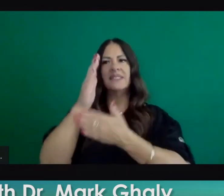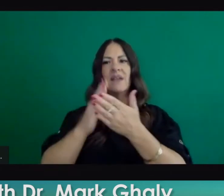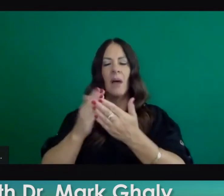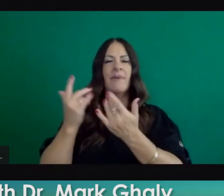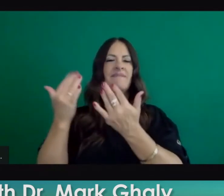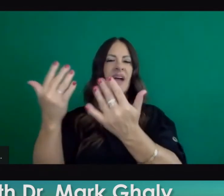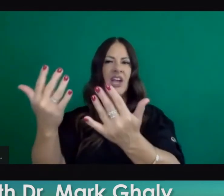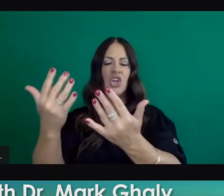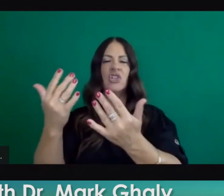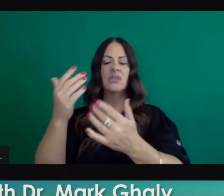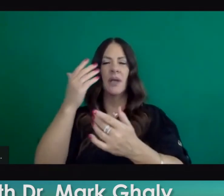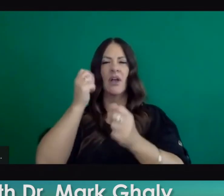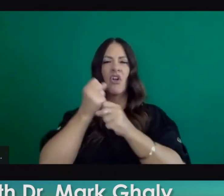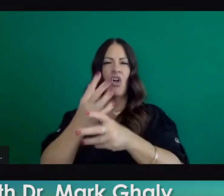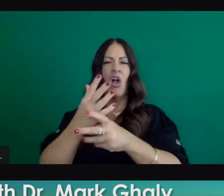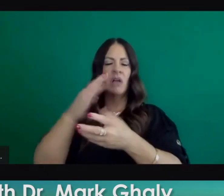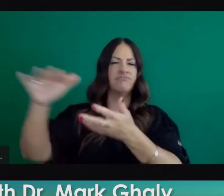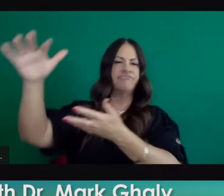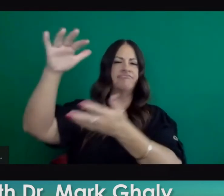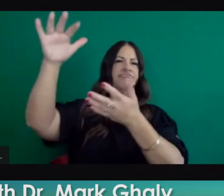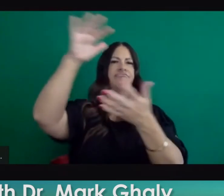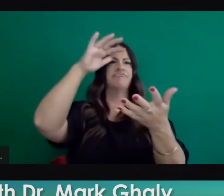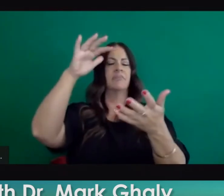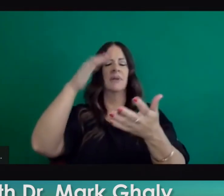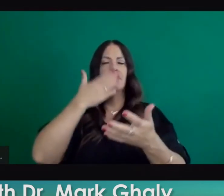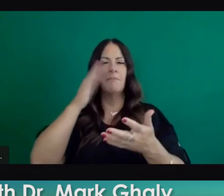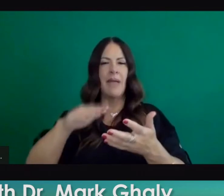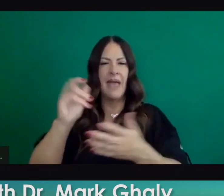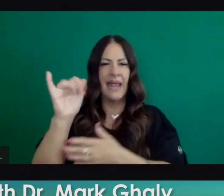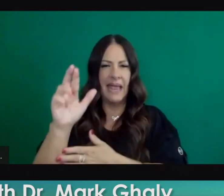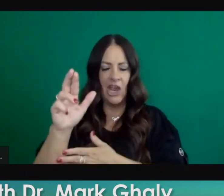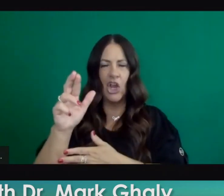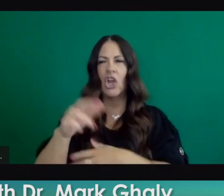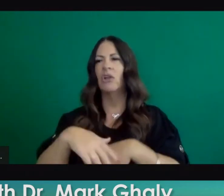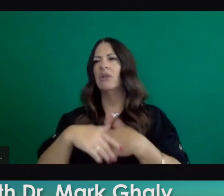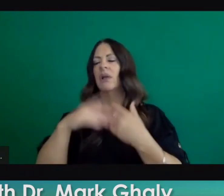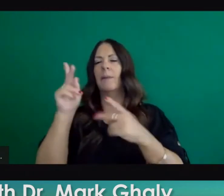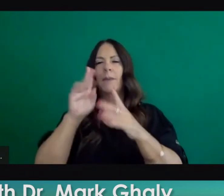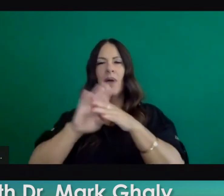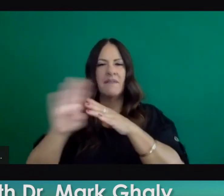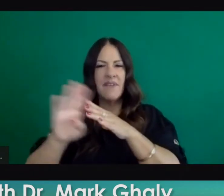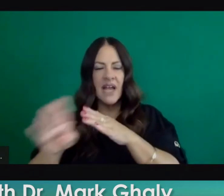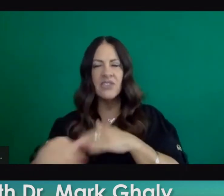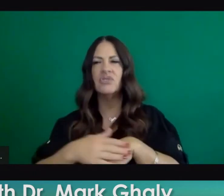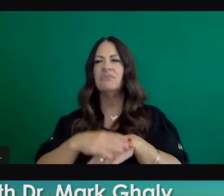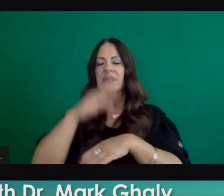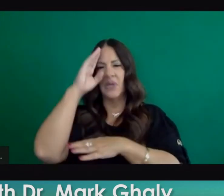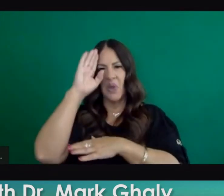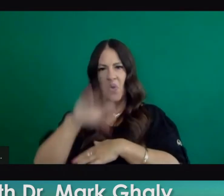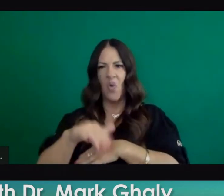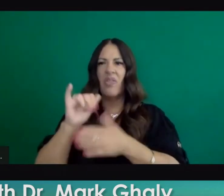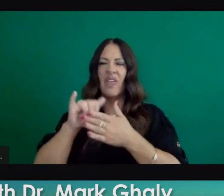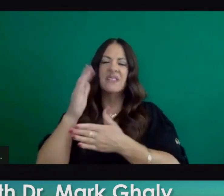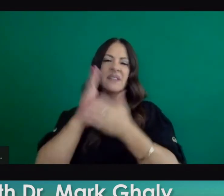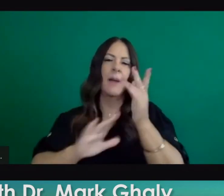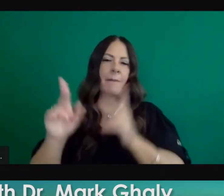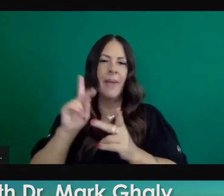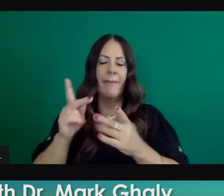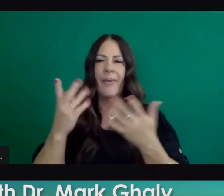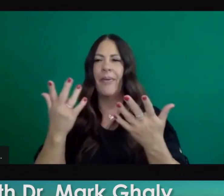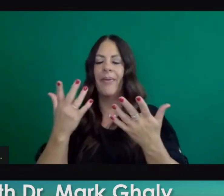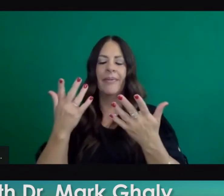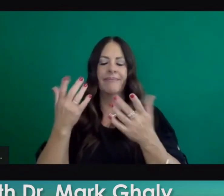air quality issues, evacuations certainly could create conditions where transmission and spread goes